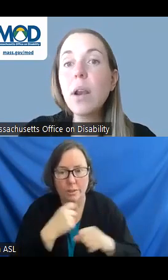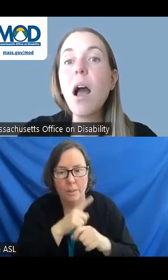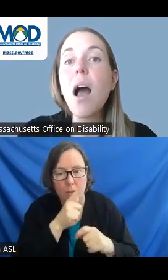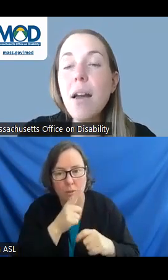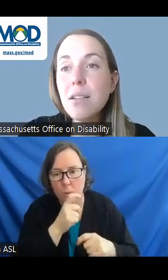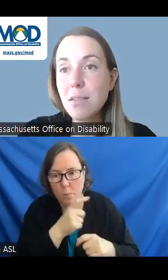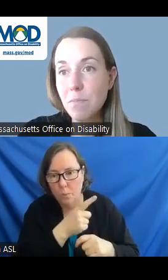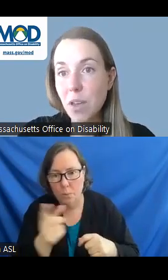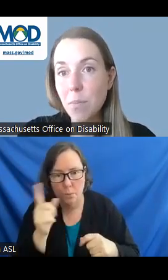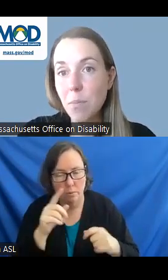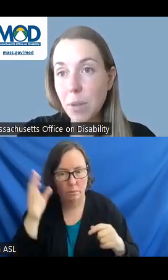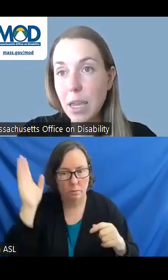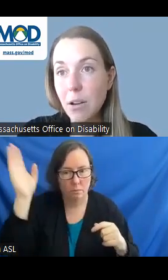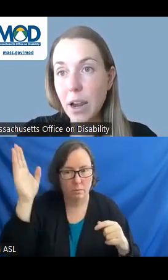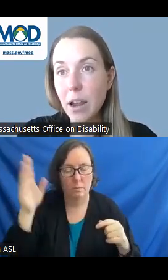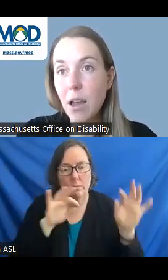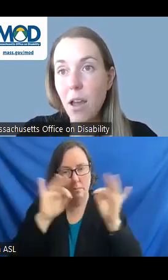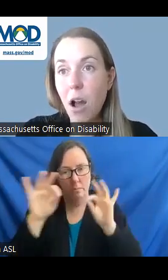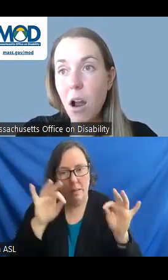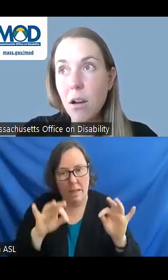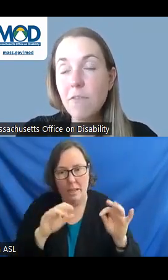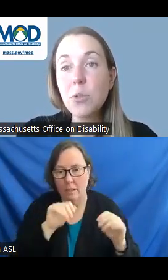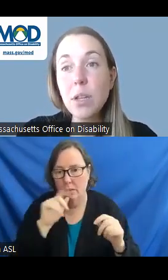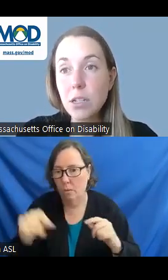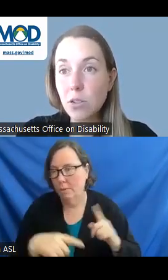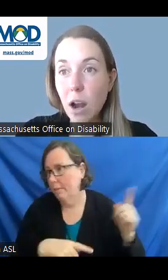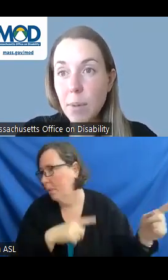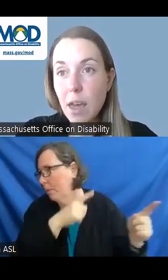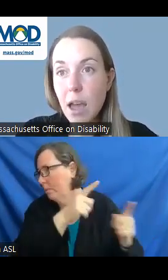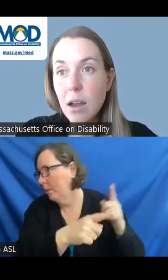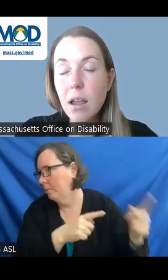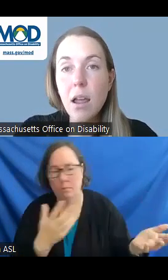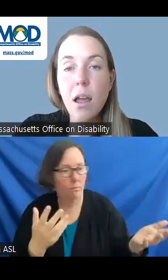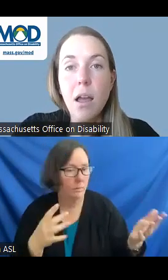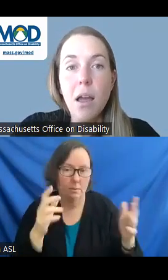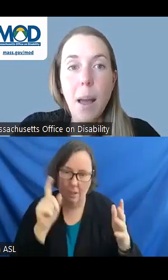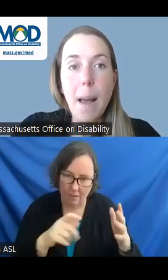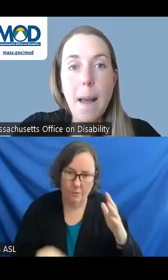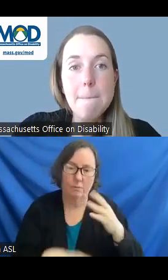are putting on the public hearing are visually describing that.